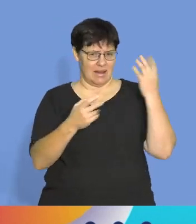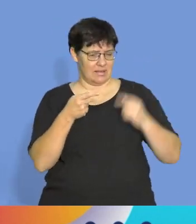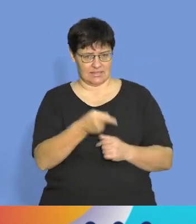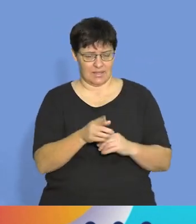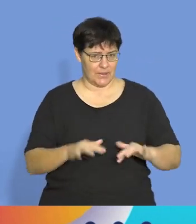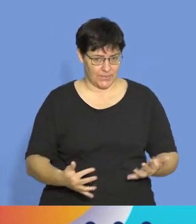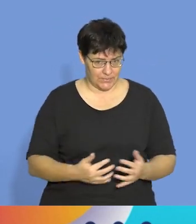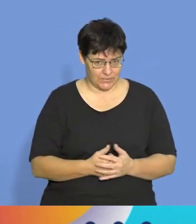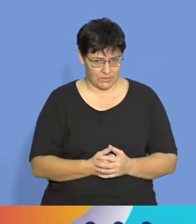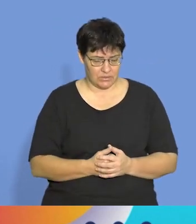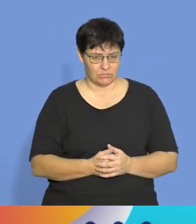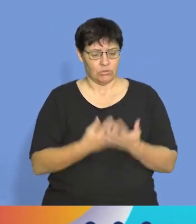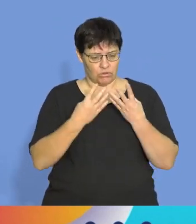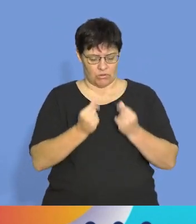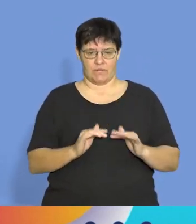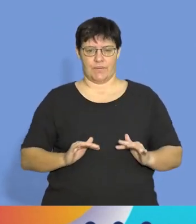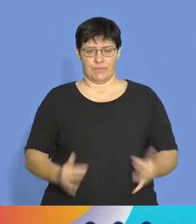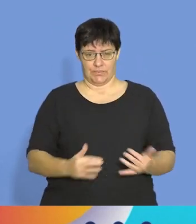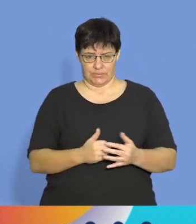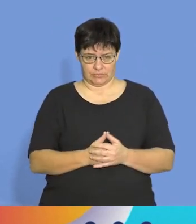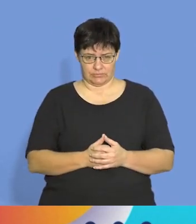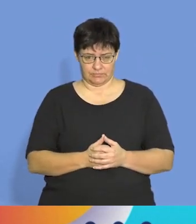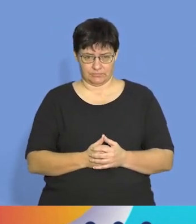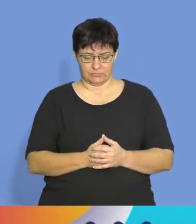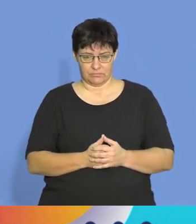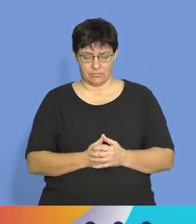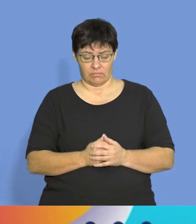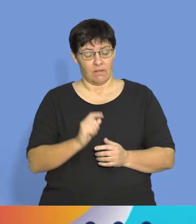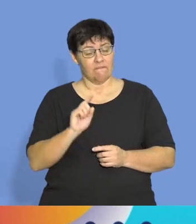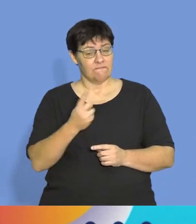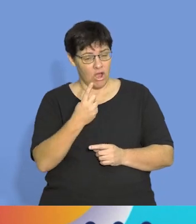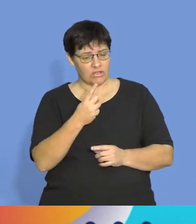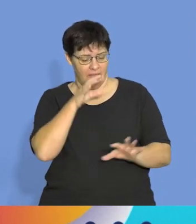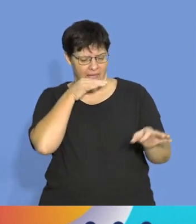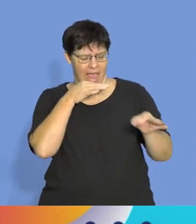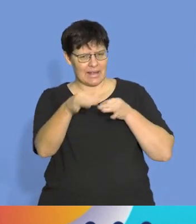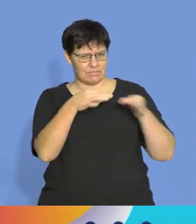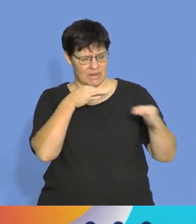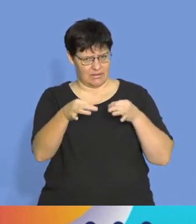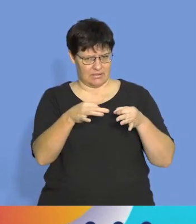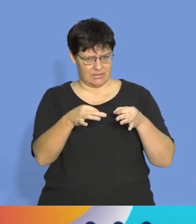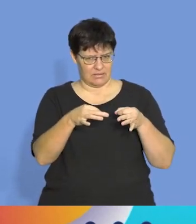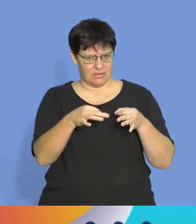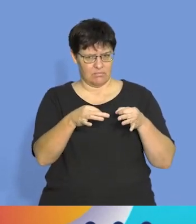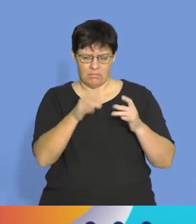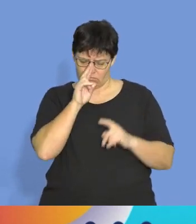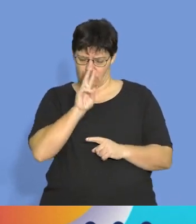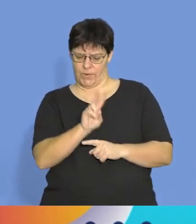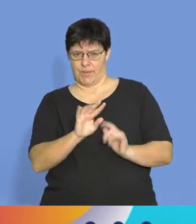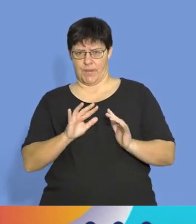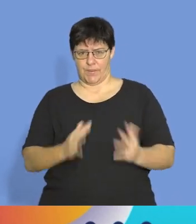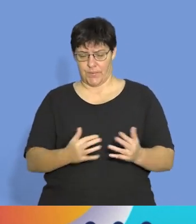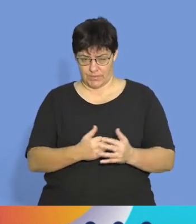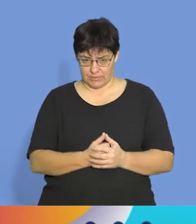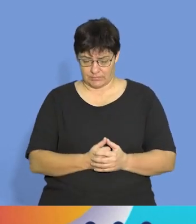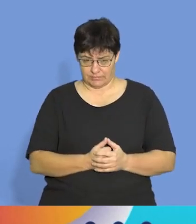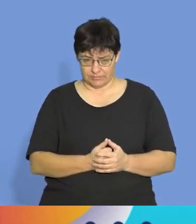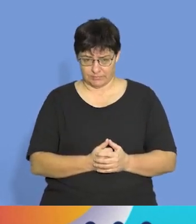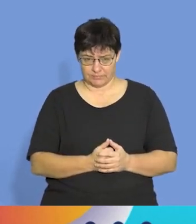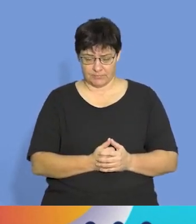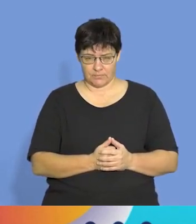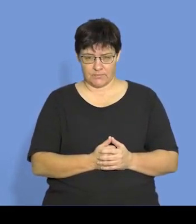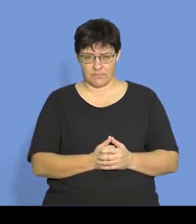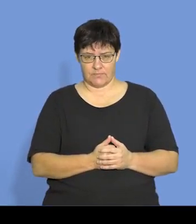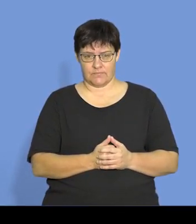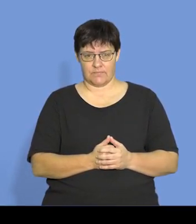how do we solve it. But firstly, we need to define it and see what form it comes in, right? Let's have a look at it.